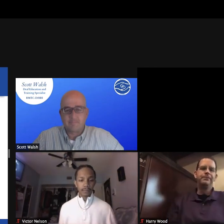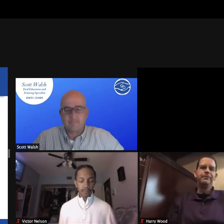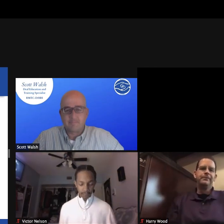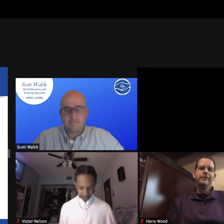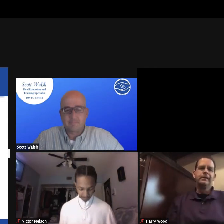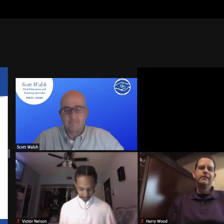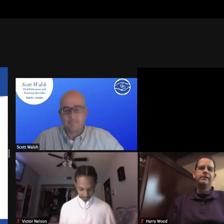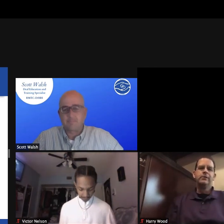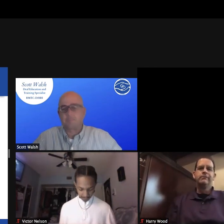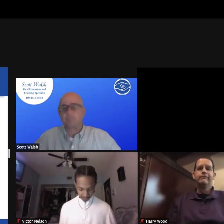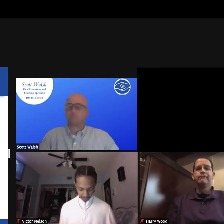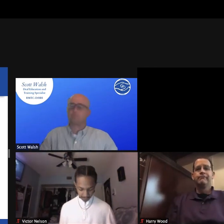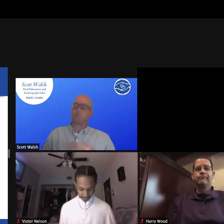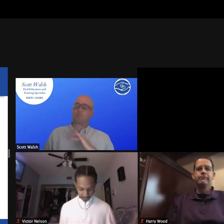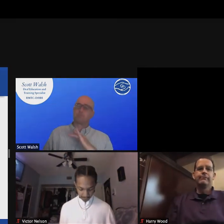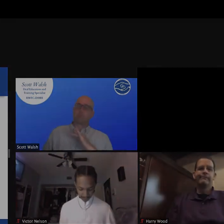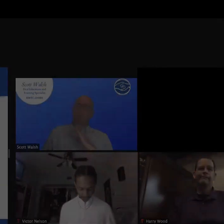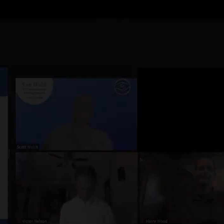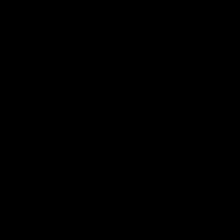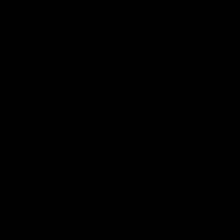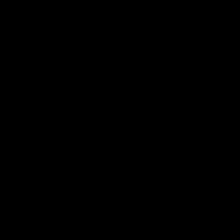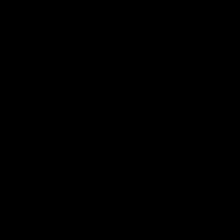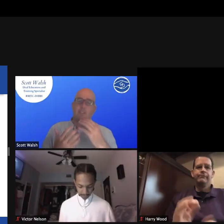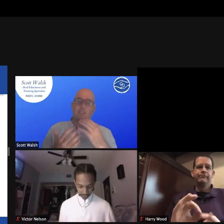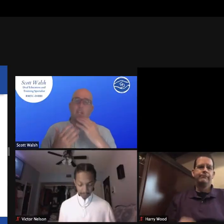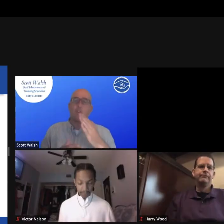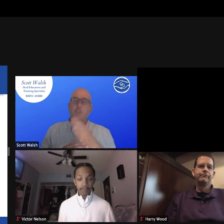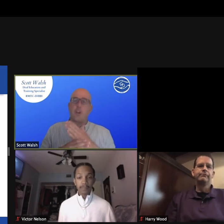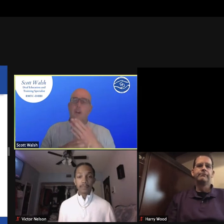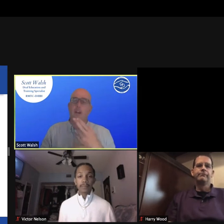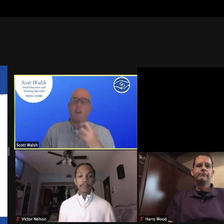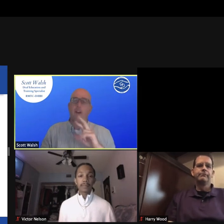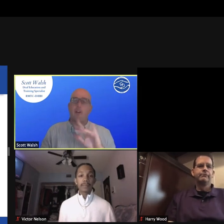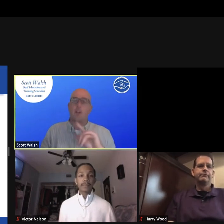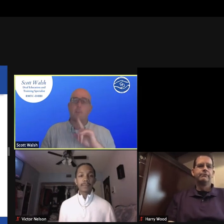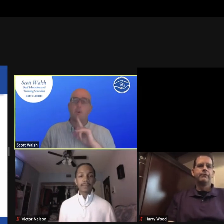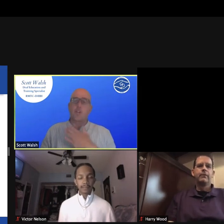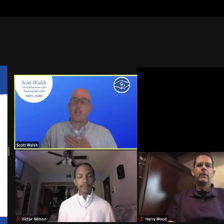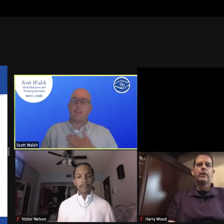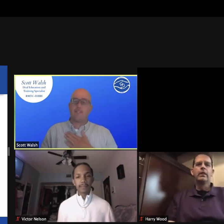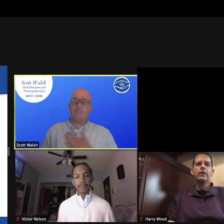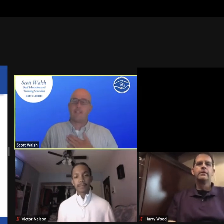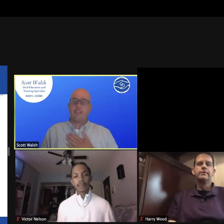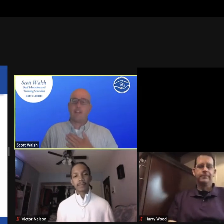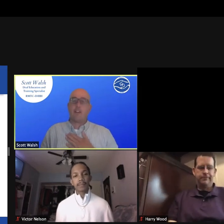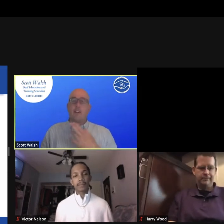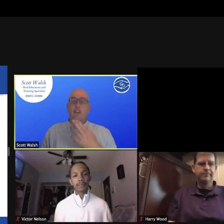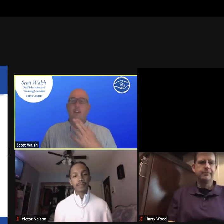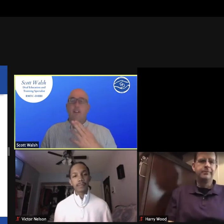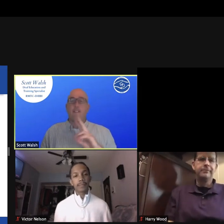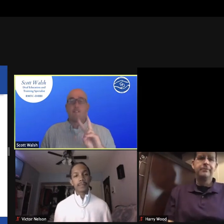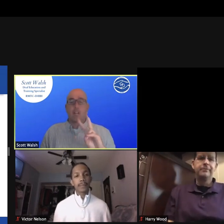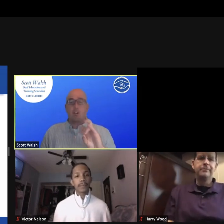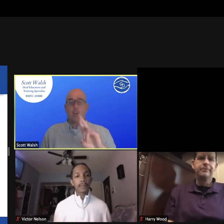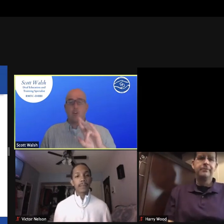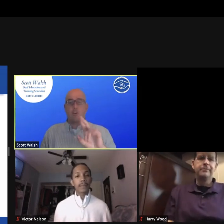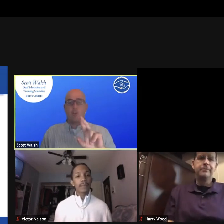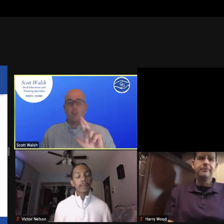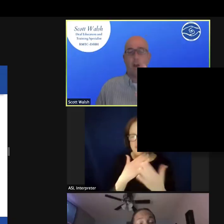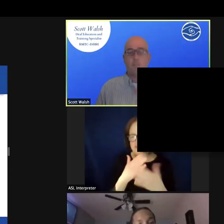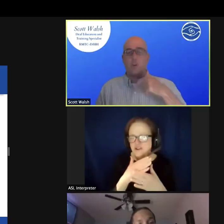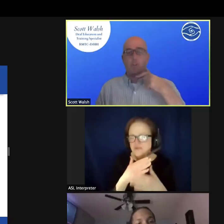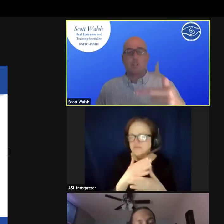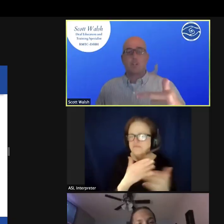that I'd say, it's whatever type of person you want to become. Thank you for sharing, Harry. I really appreciate it. Victor,